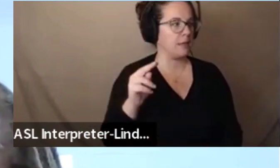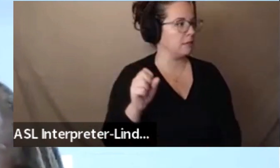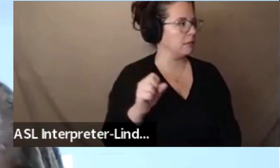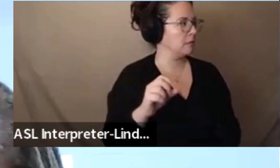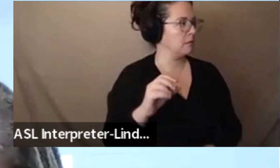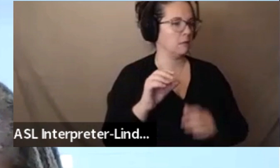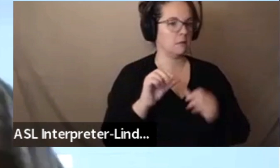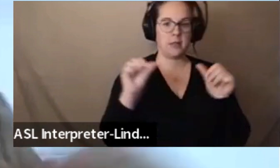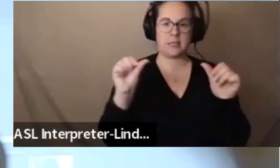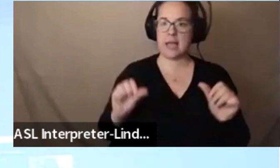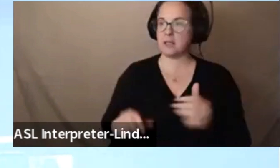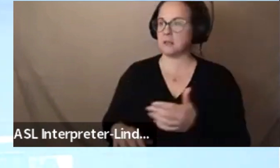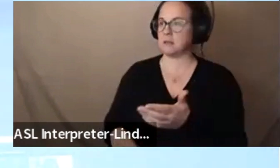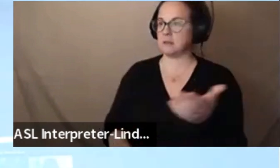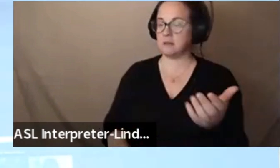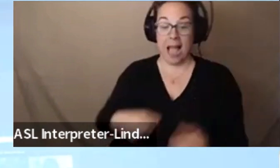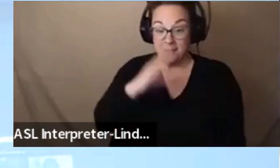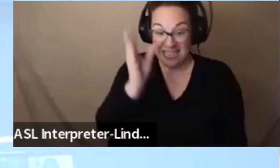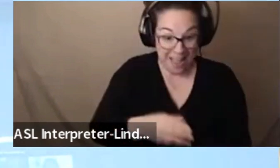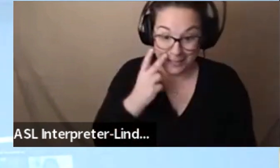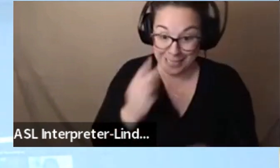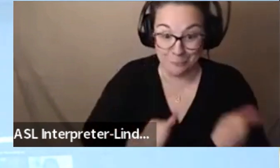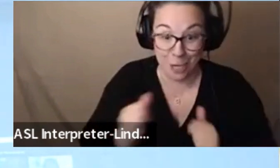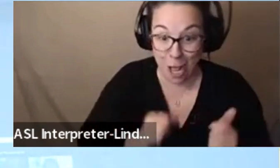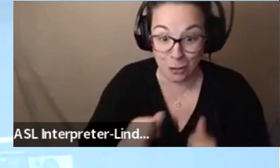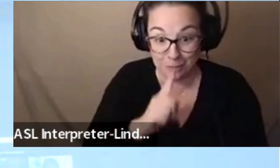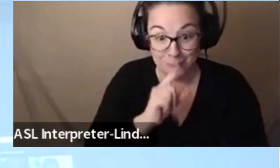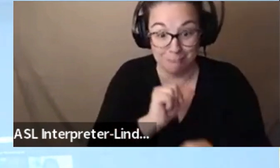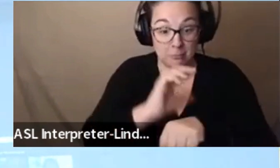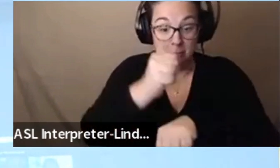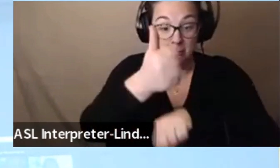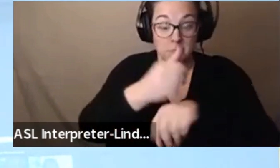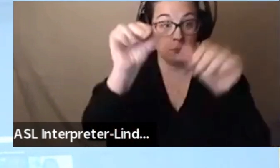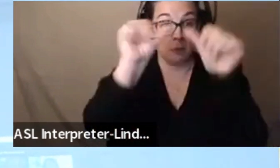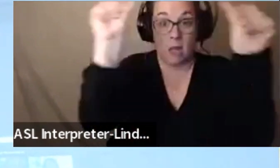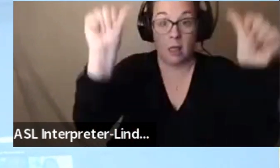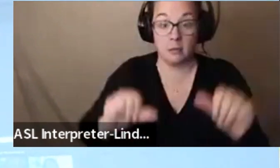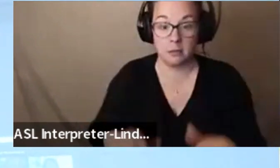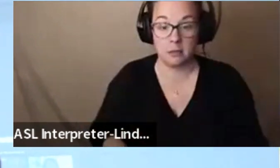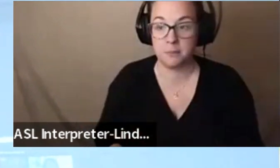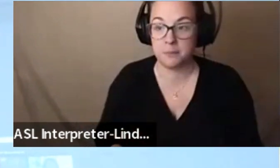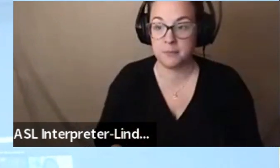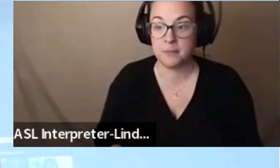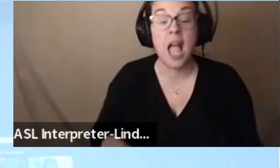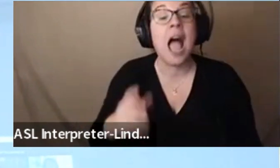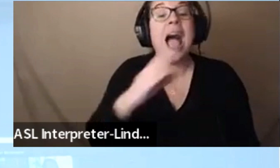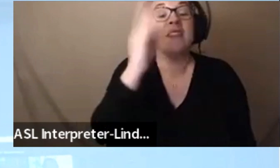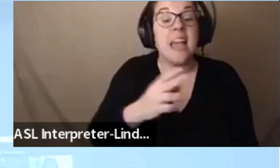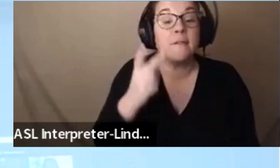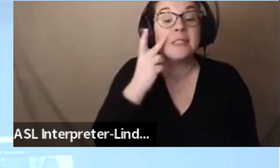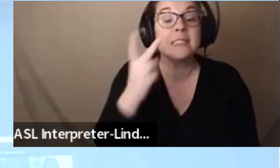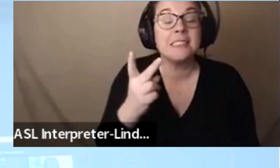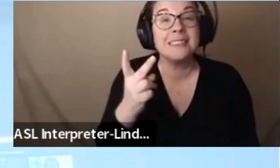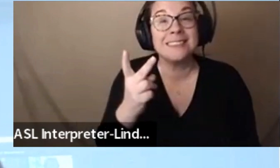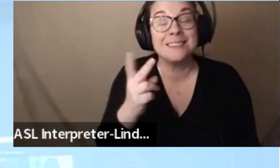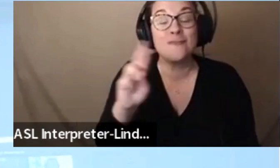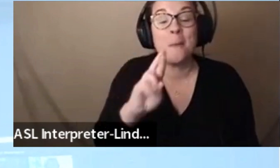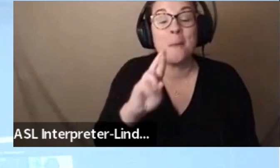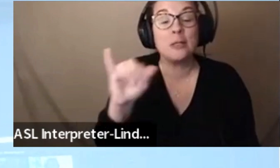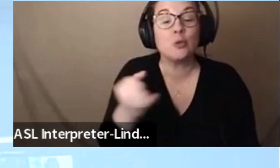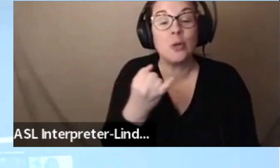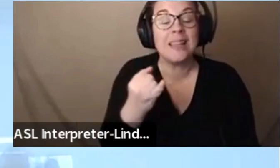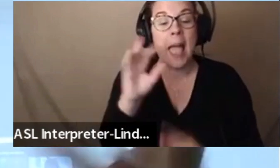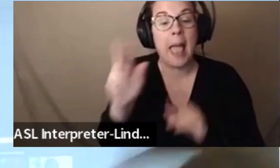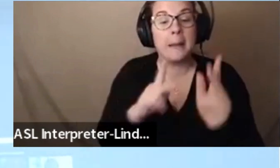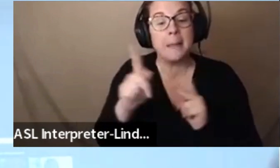never seen one where I thought, well, this is Athens. I've been to Athens a few times, and I've never, ever thought, well, that's Athens. I've never seen a